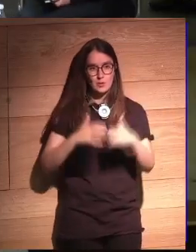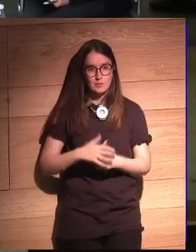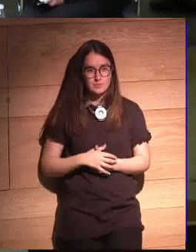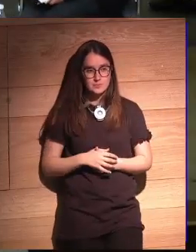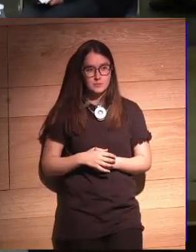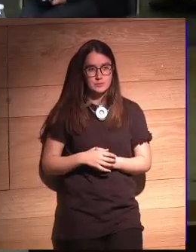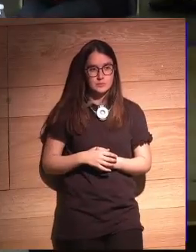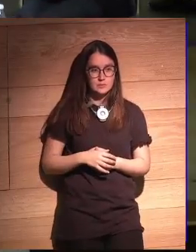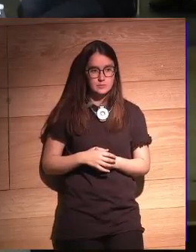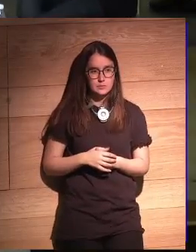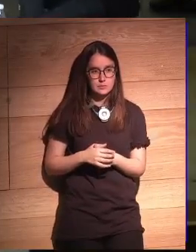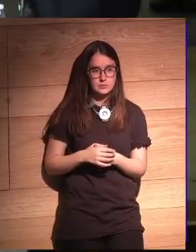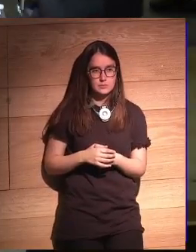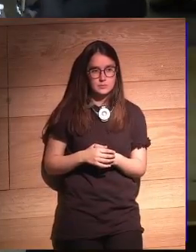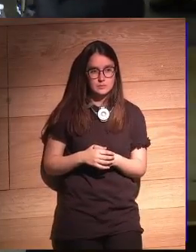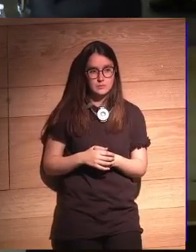Bueno,